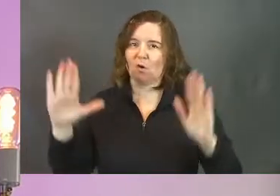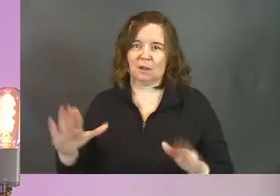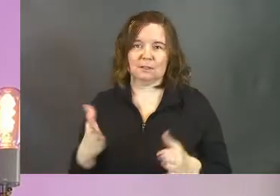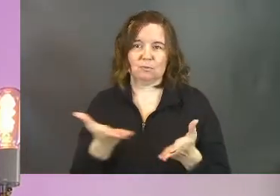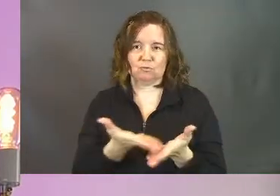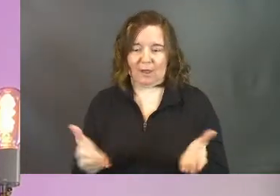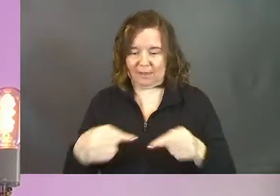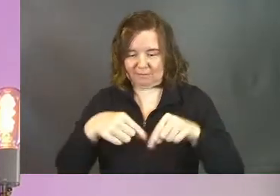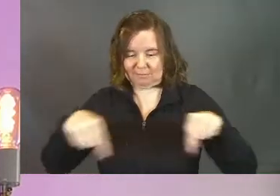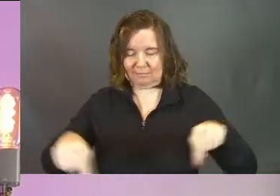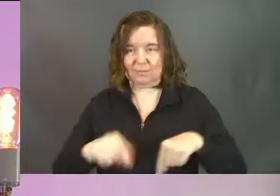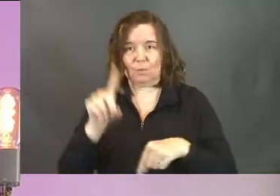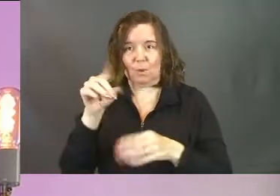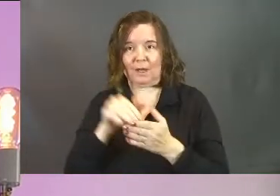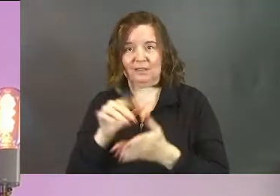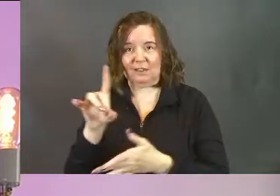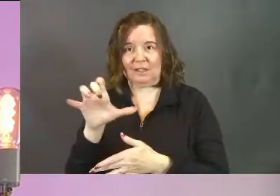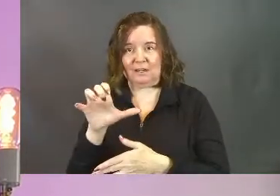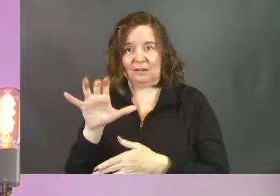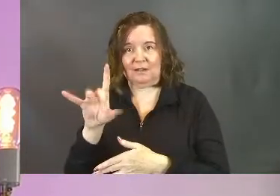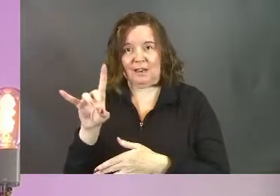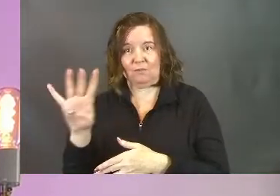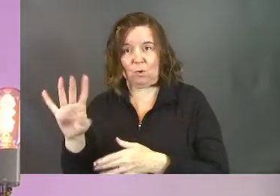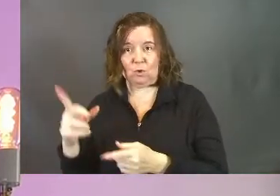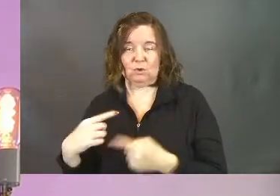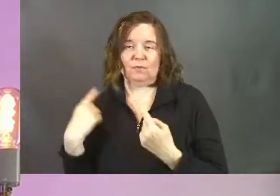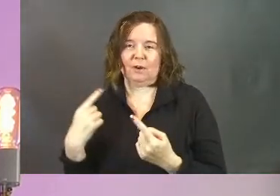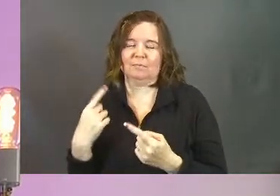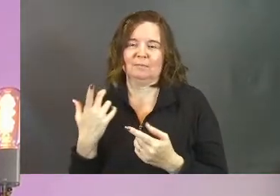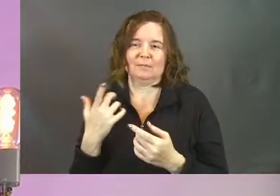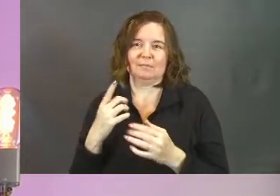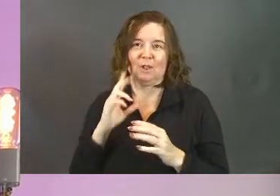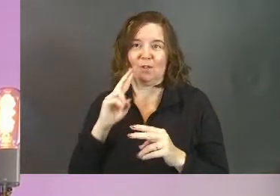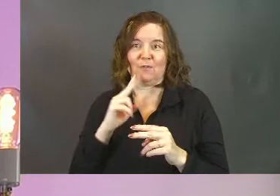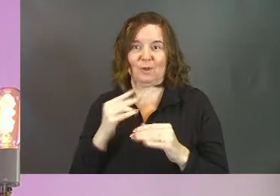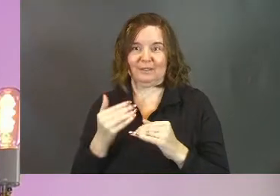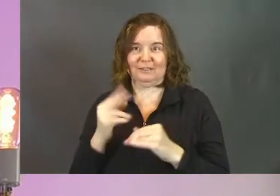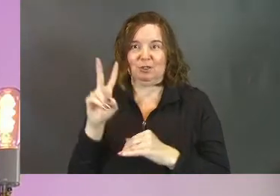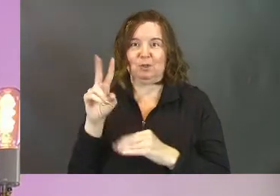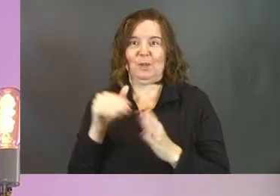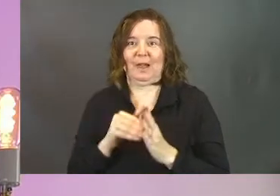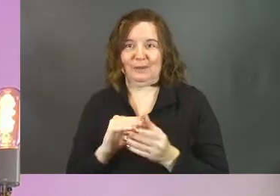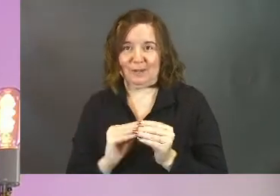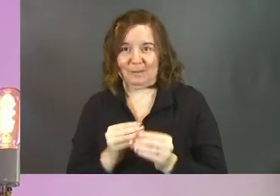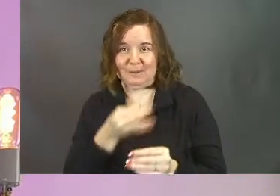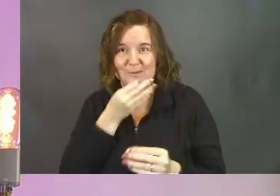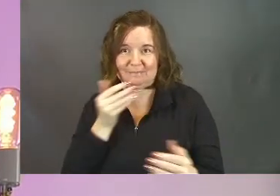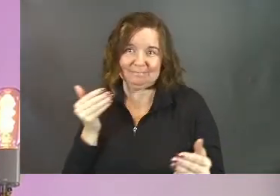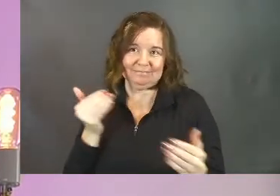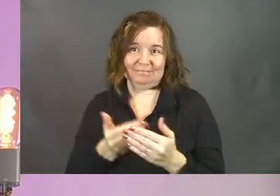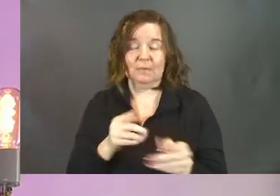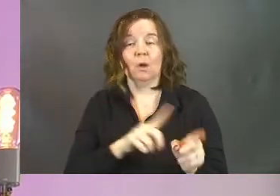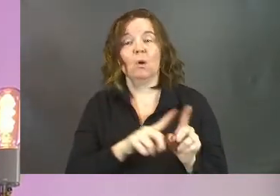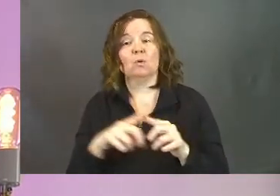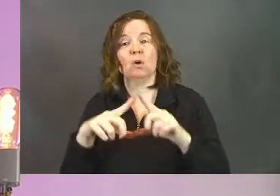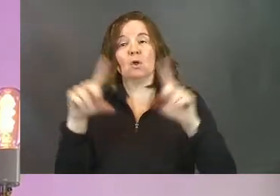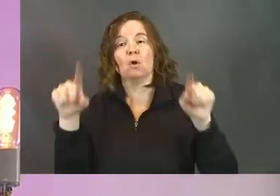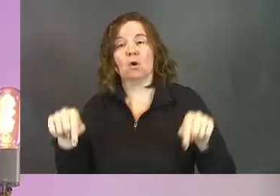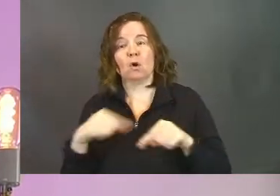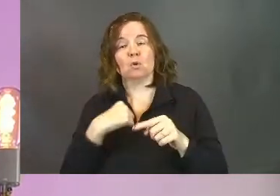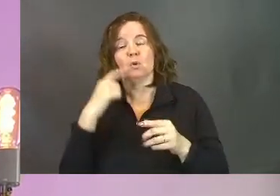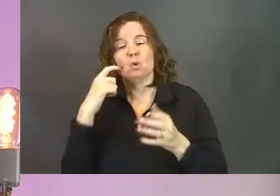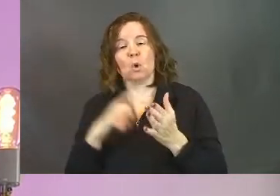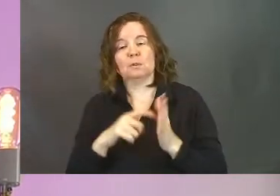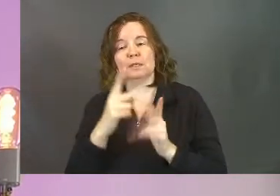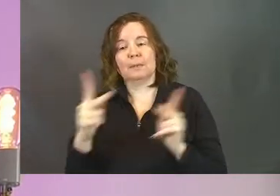It's right there below 1884 so far. I can't wait till we cross the 2000 number there. Also, on that card, you'll notice there's a spot